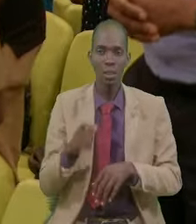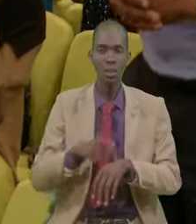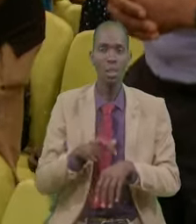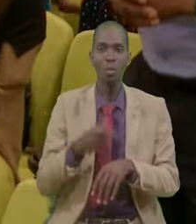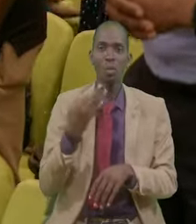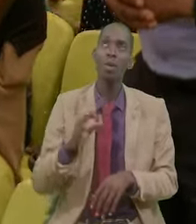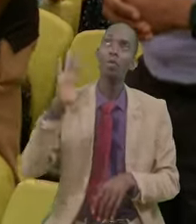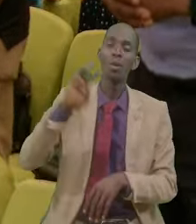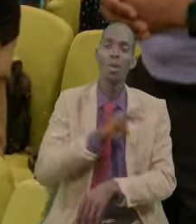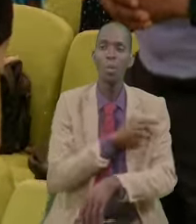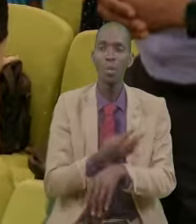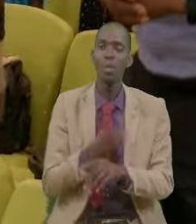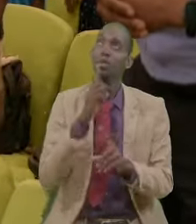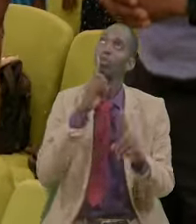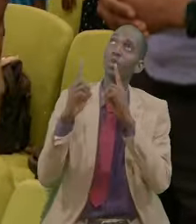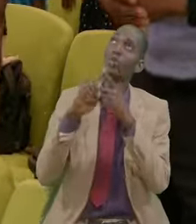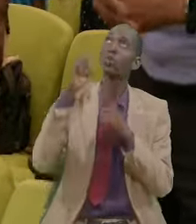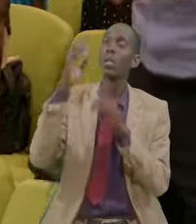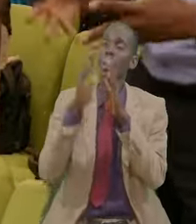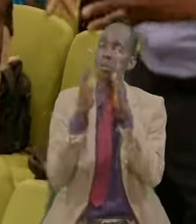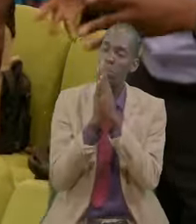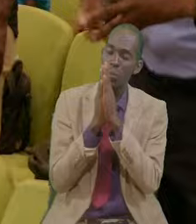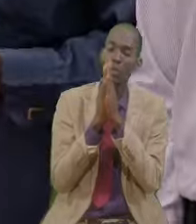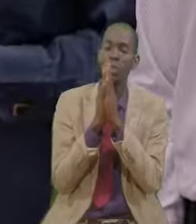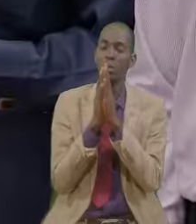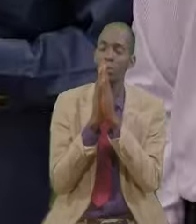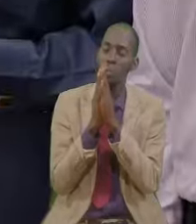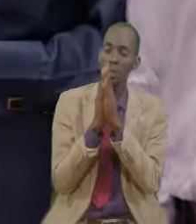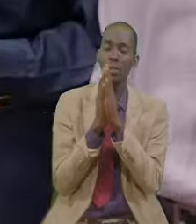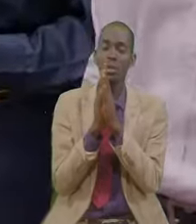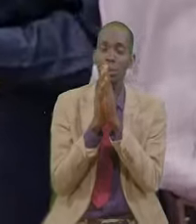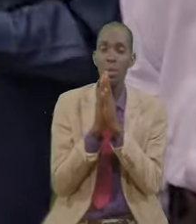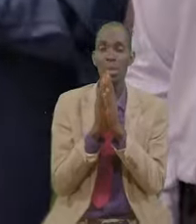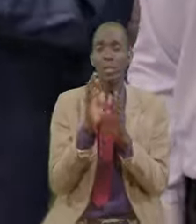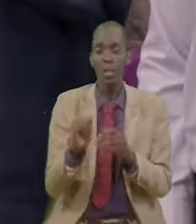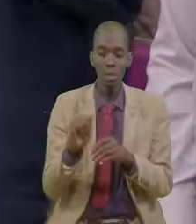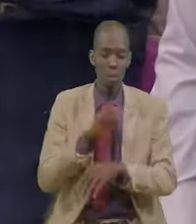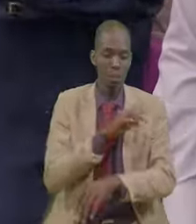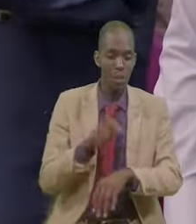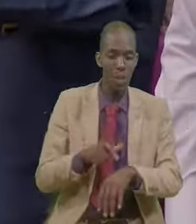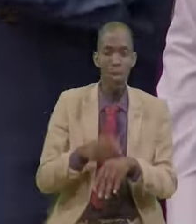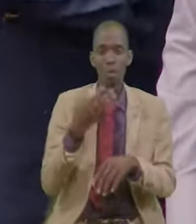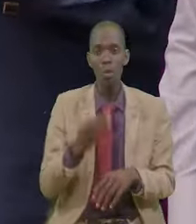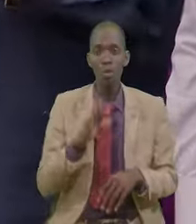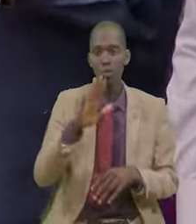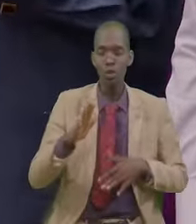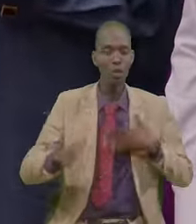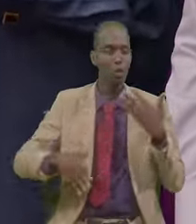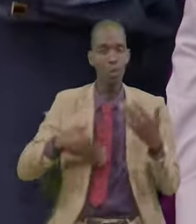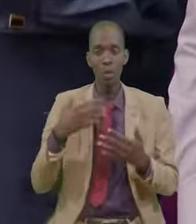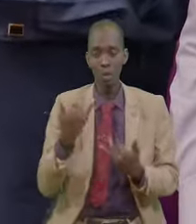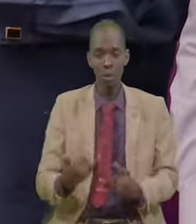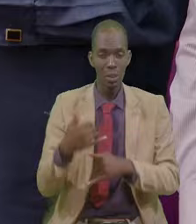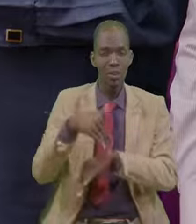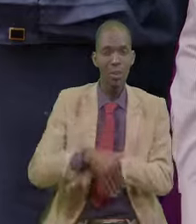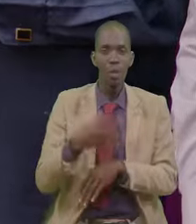might. Tell him, tell him, tell him. Tell him, tell him. The moment of your joy. The moment of your happiness. The moment